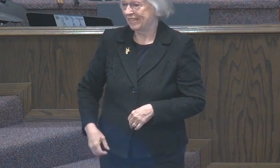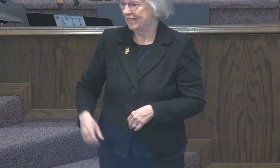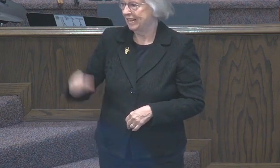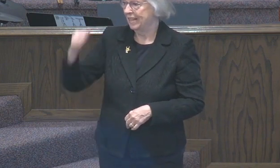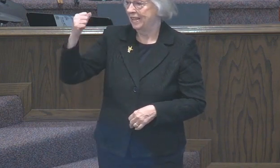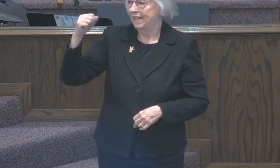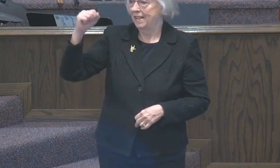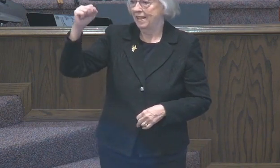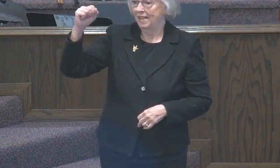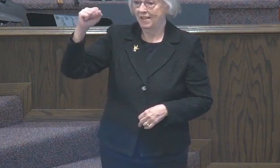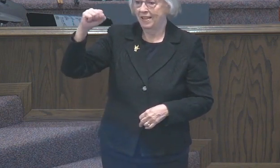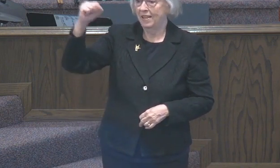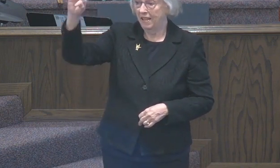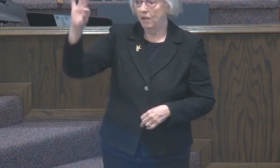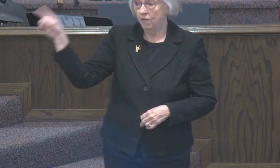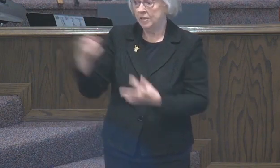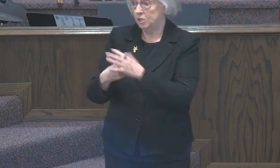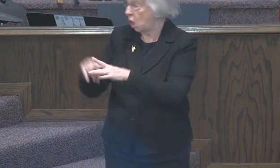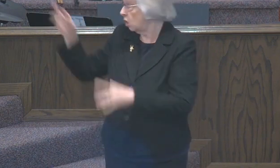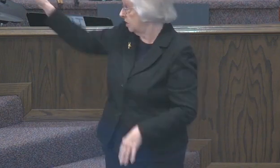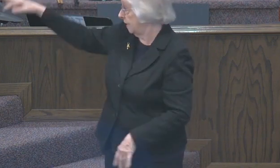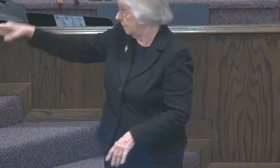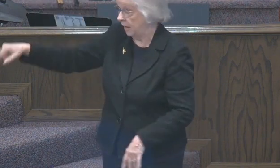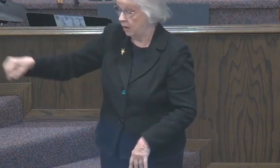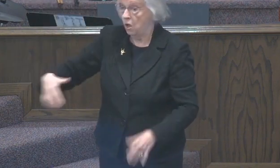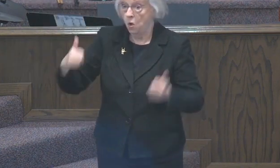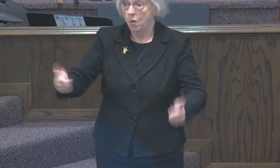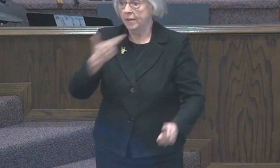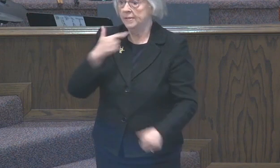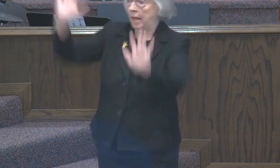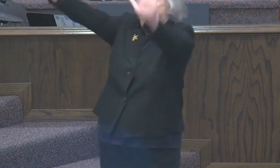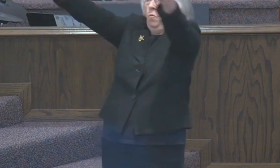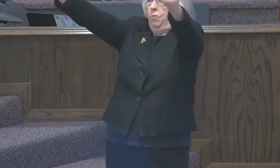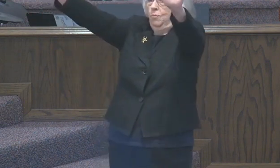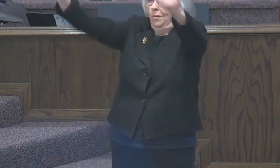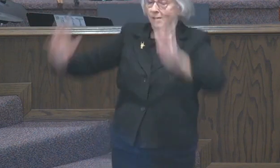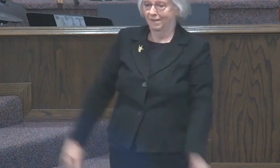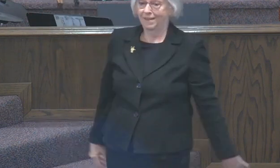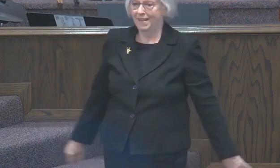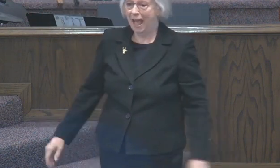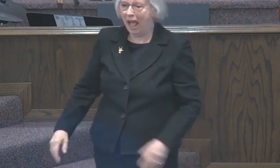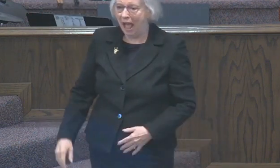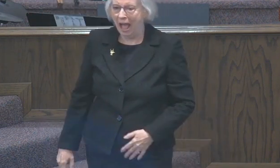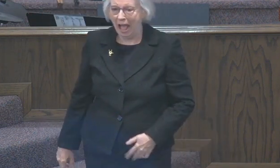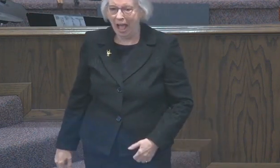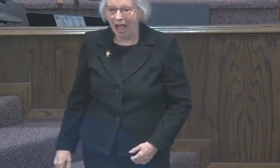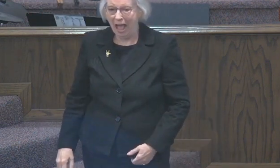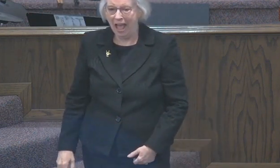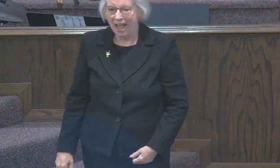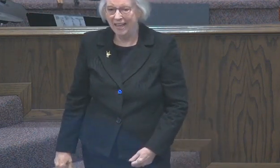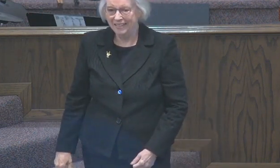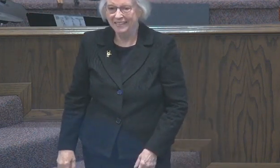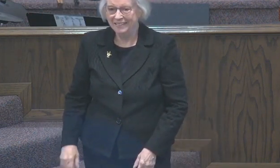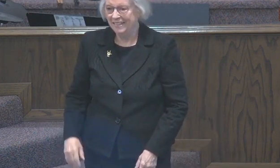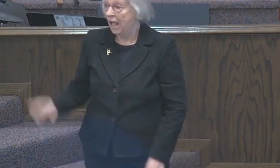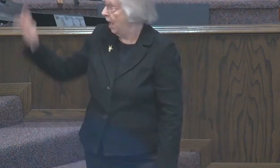you have permission to say whoa, all right? It's not the going down that's been the problem for me, it's the going up.